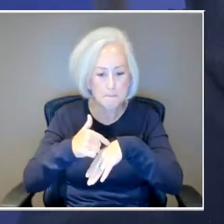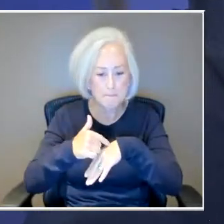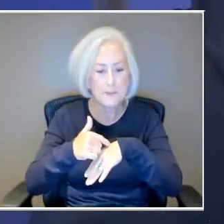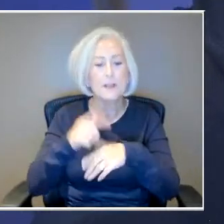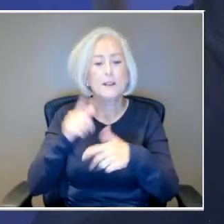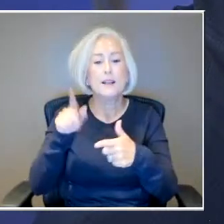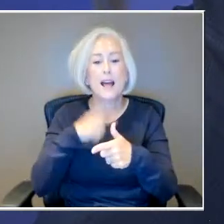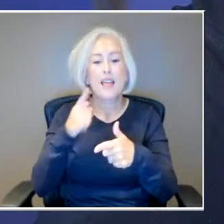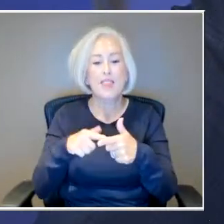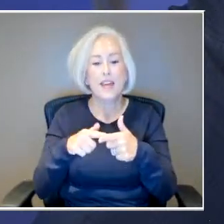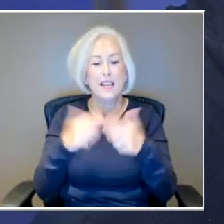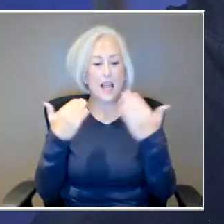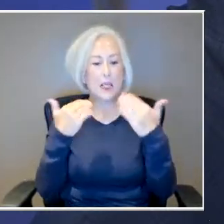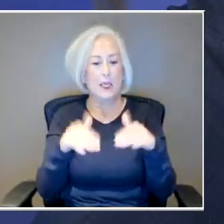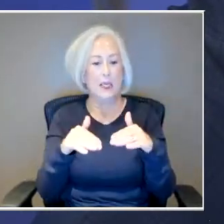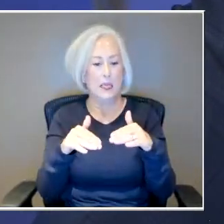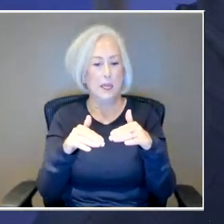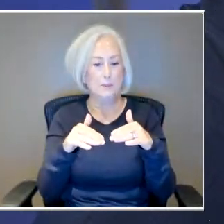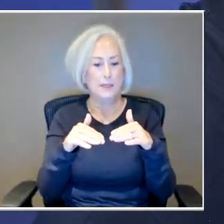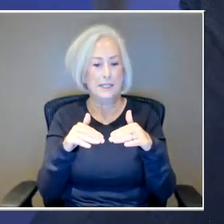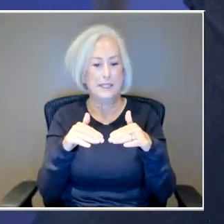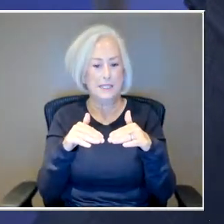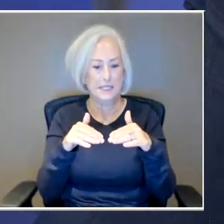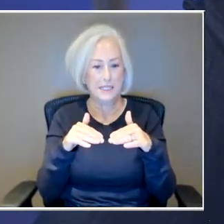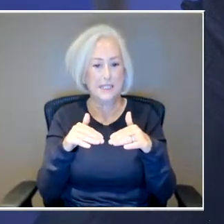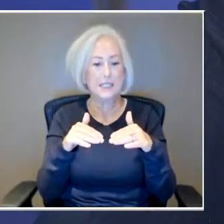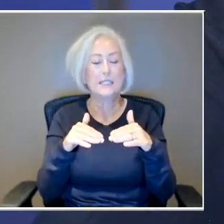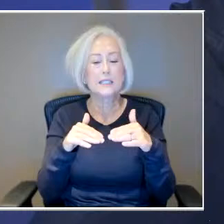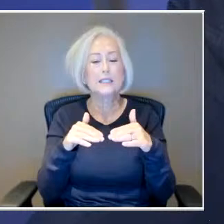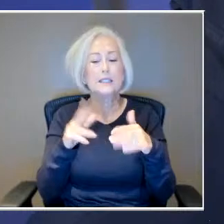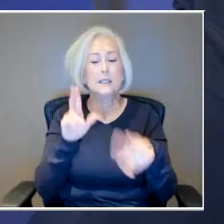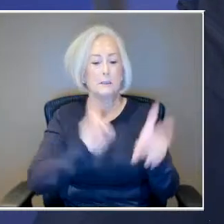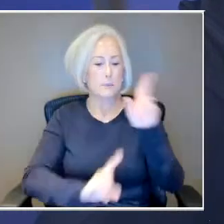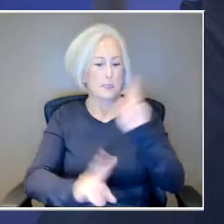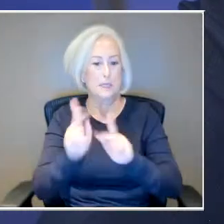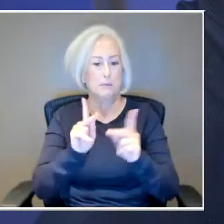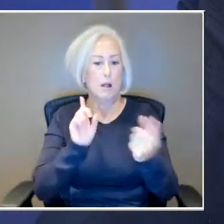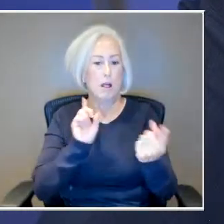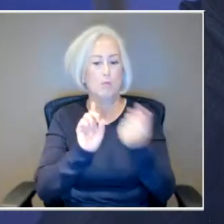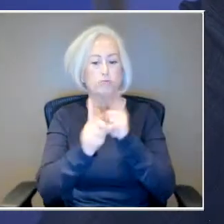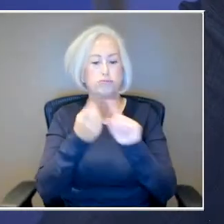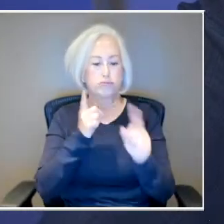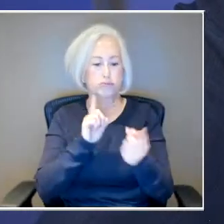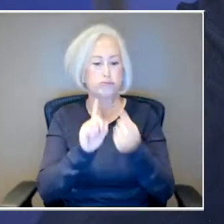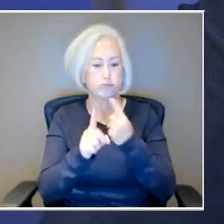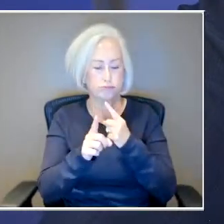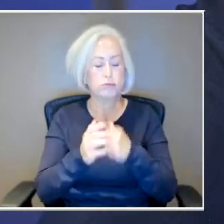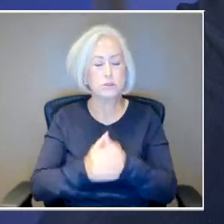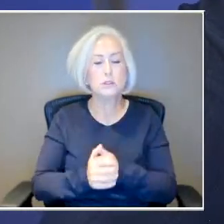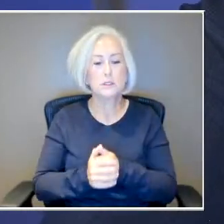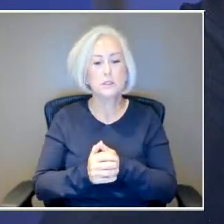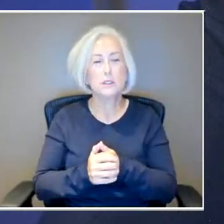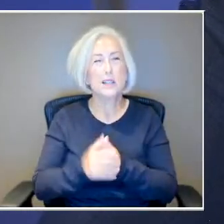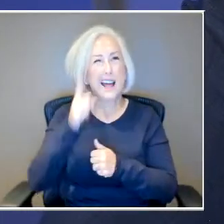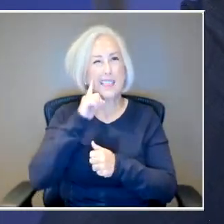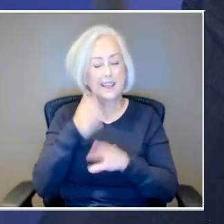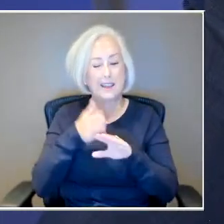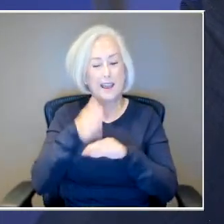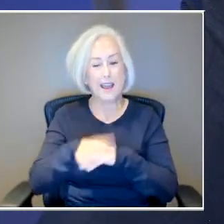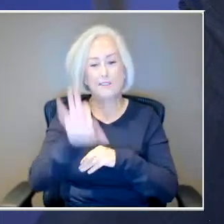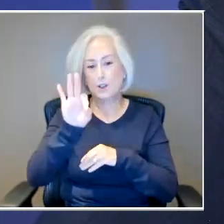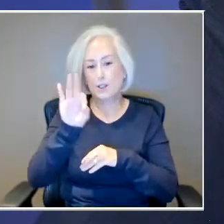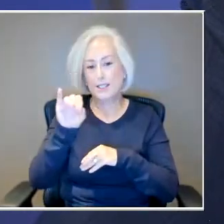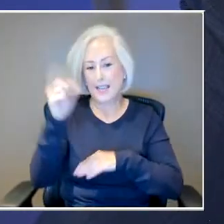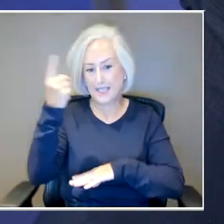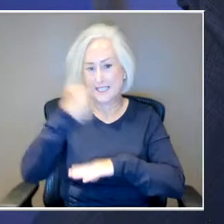limited number of guests and people we could have around. And then after 90 days, I went back